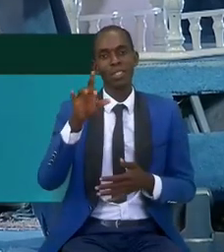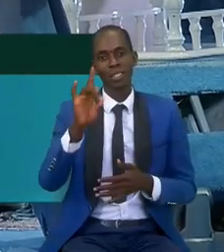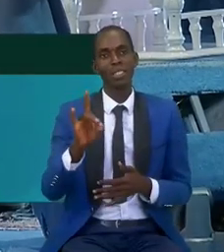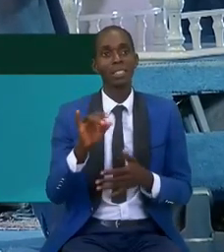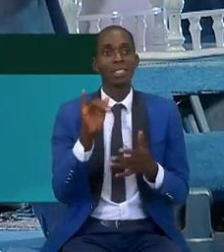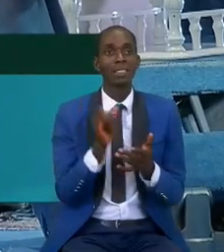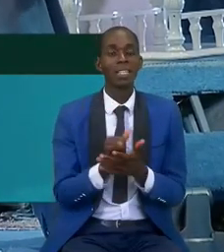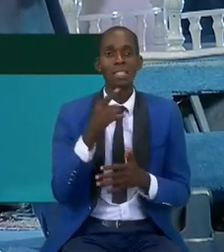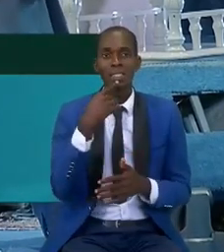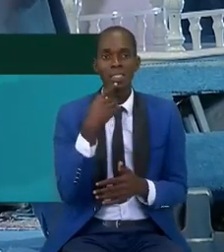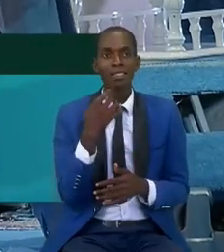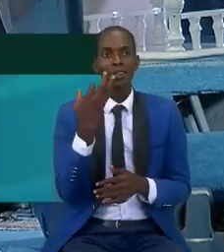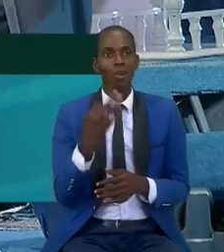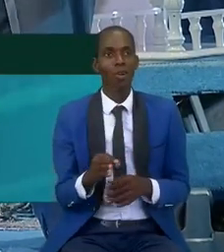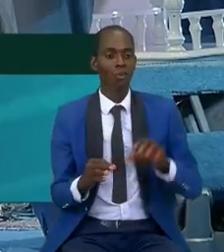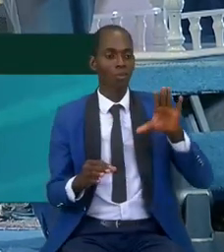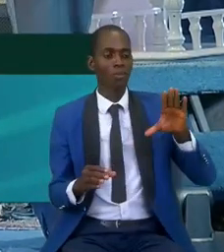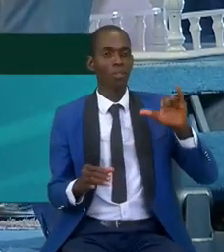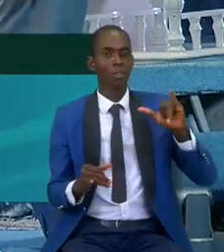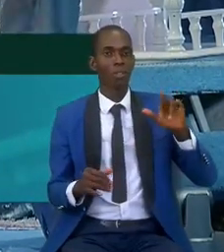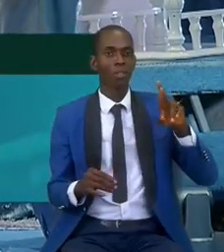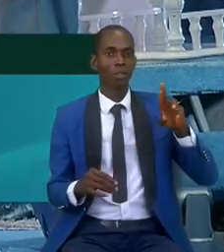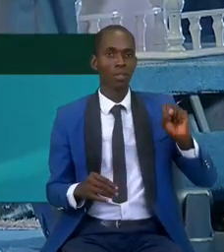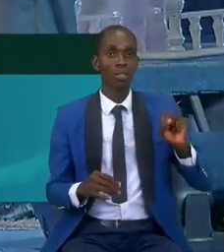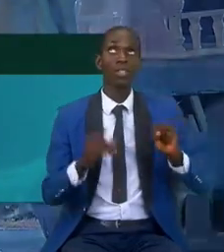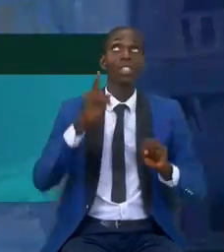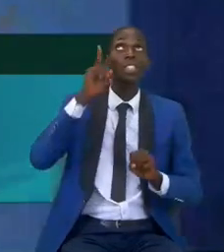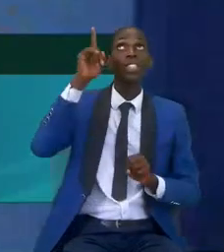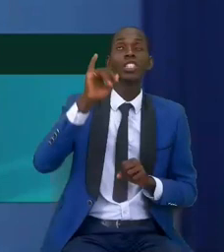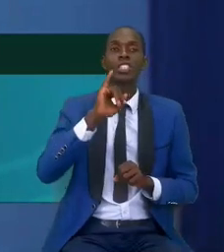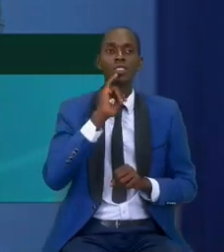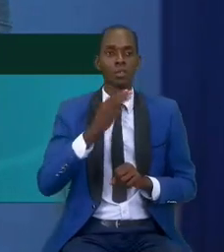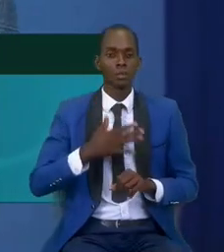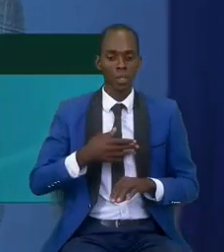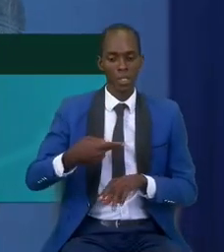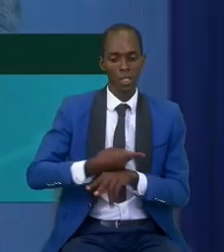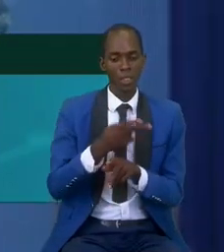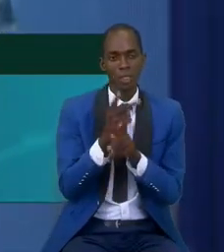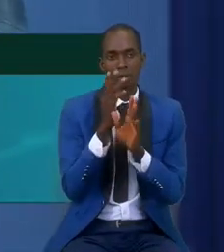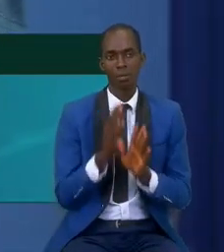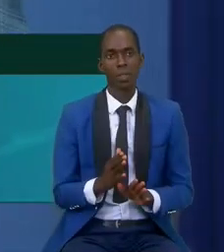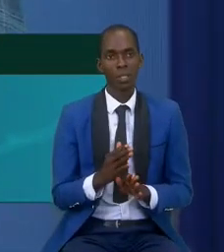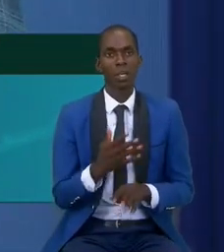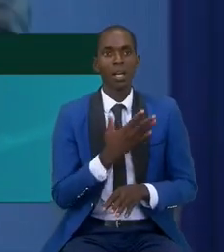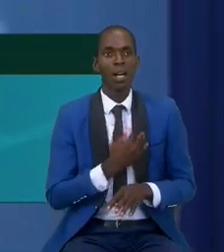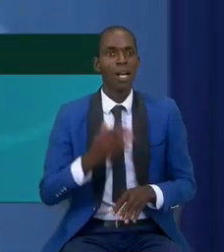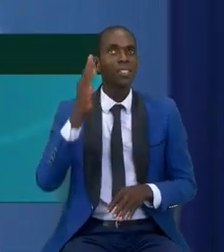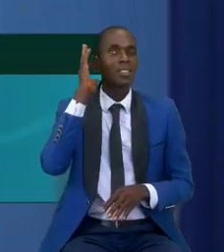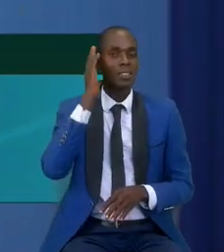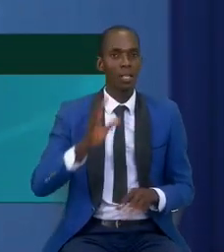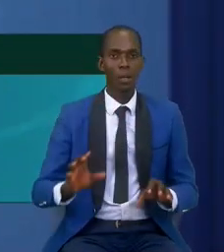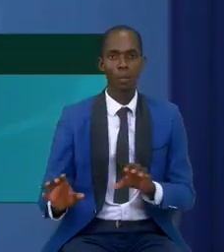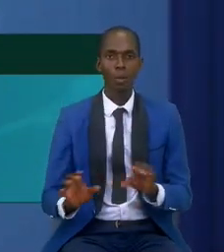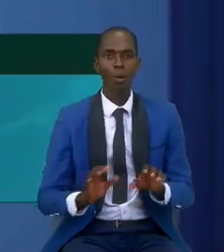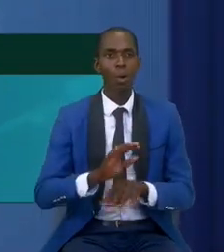my shepherd I shall perform all my pleasure not